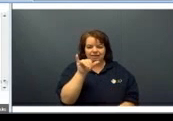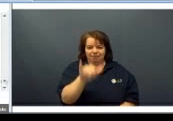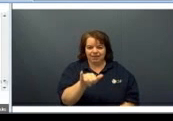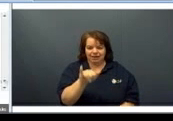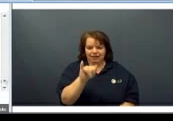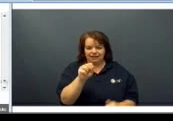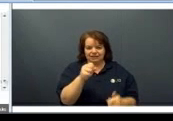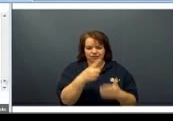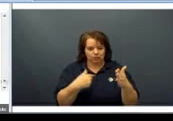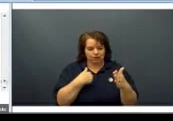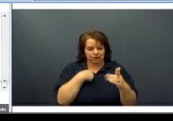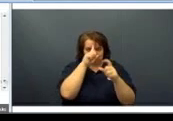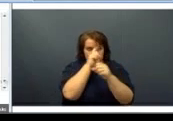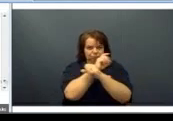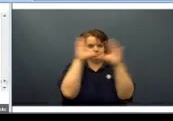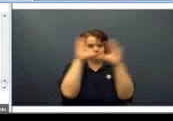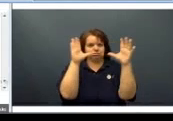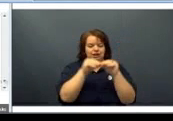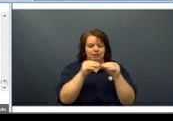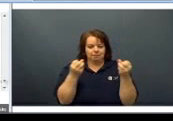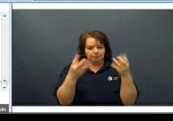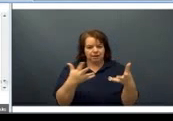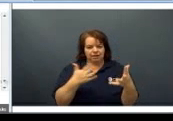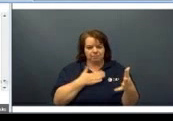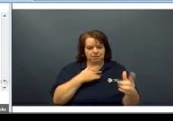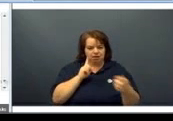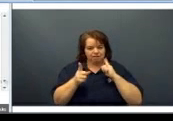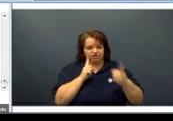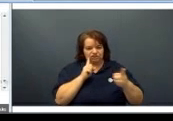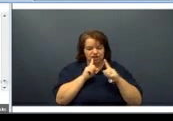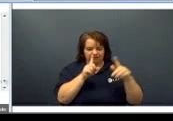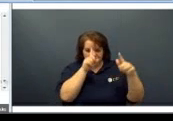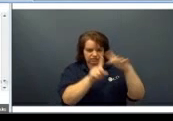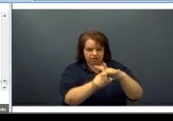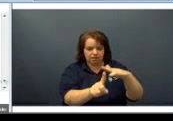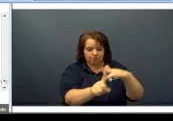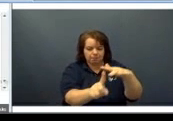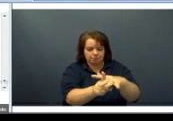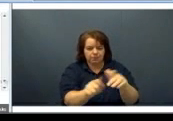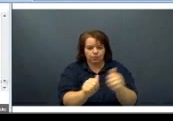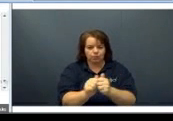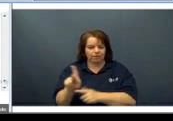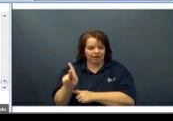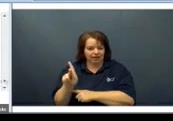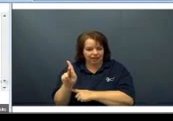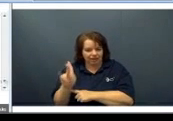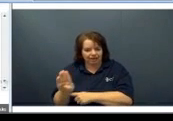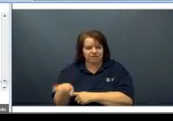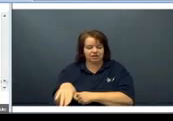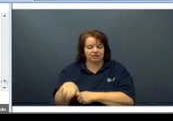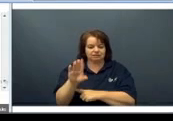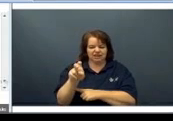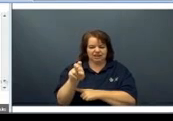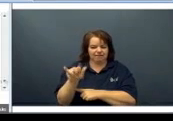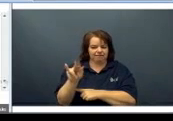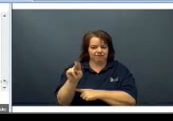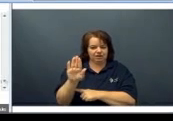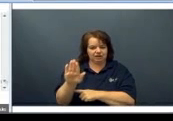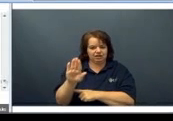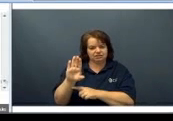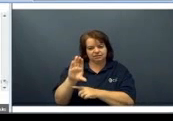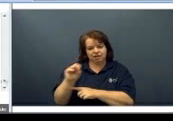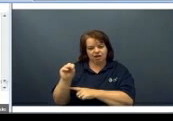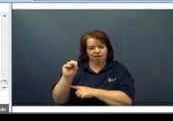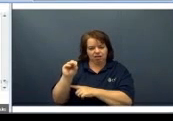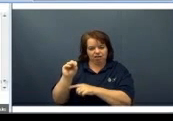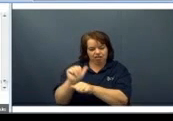frequently. And that is what I think has surfaced in many of my conversations with Kevin